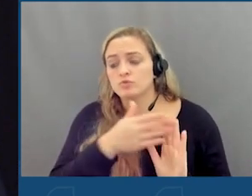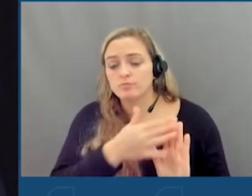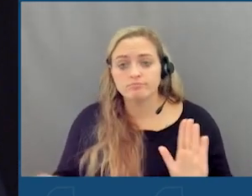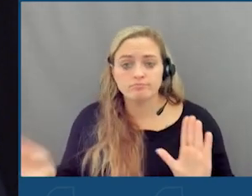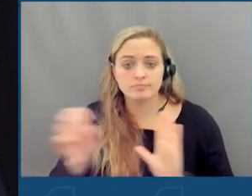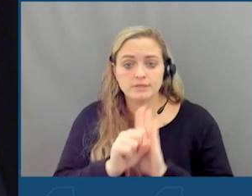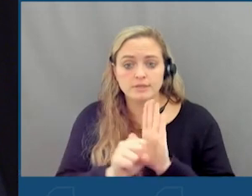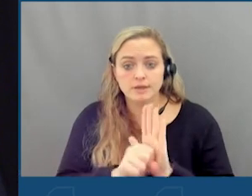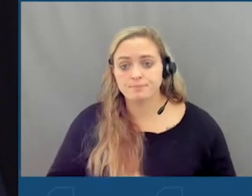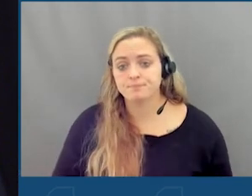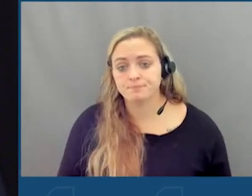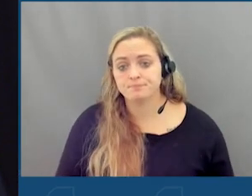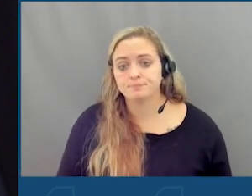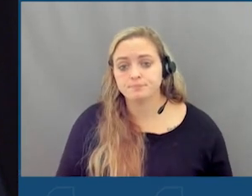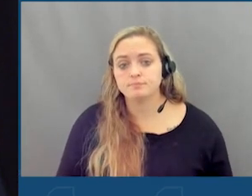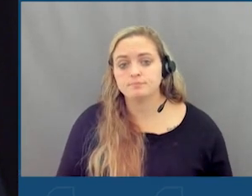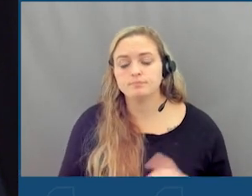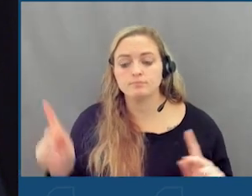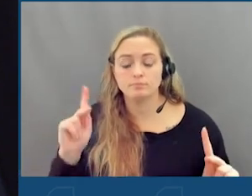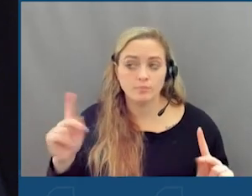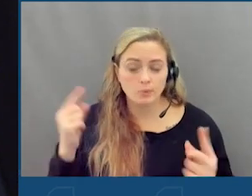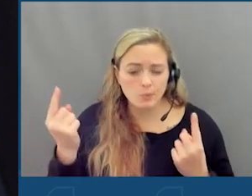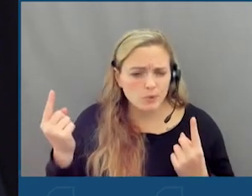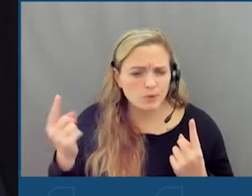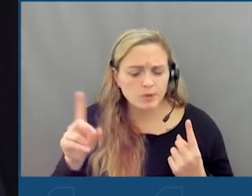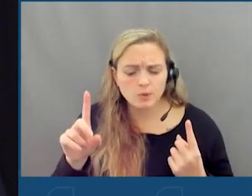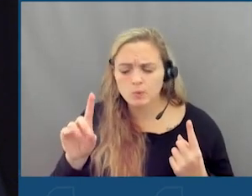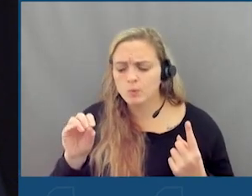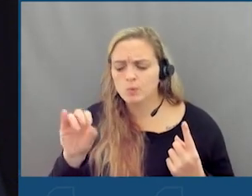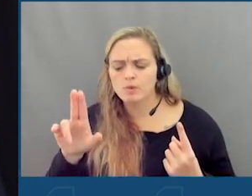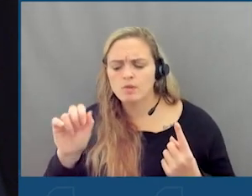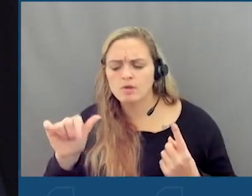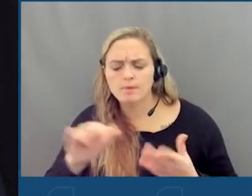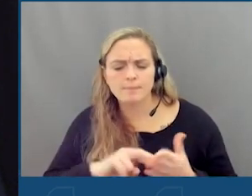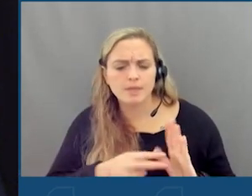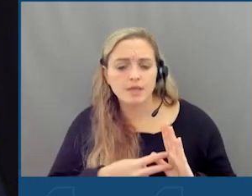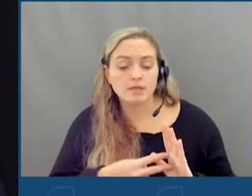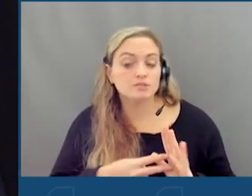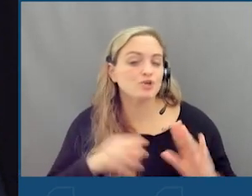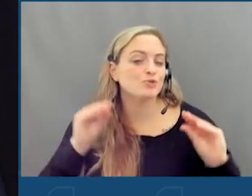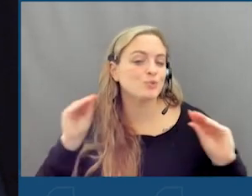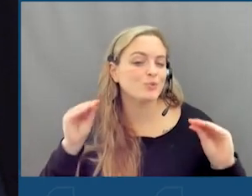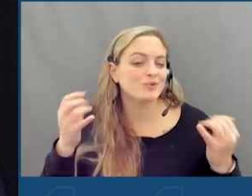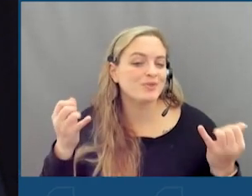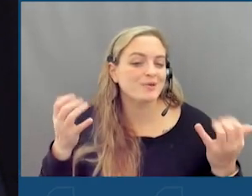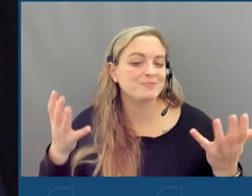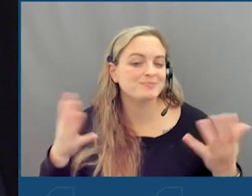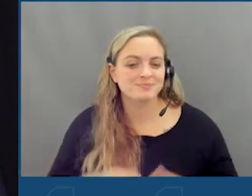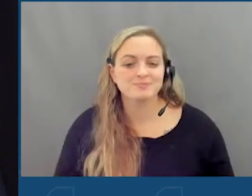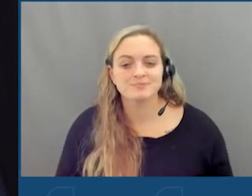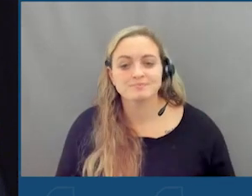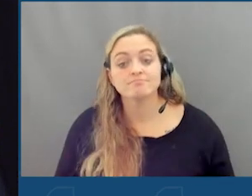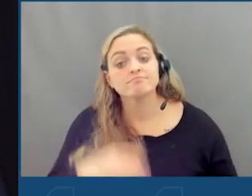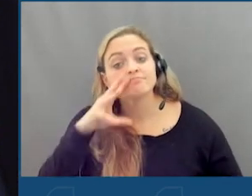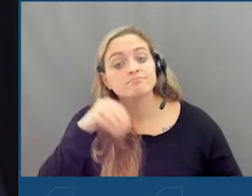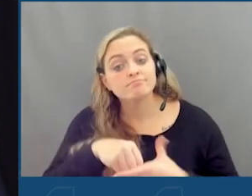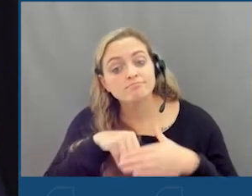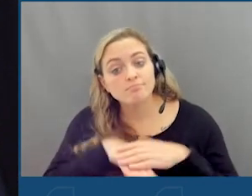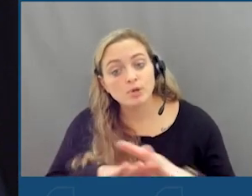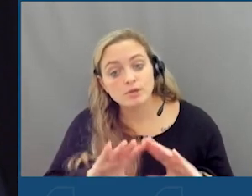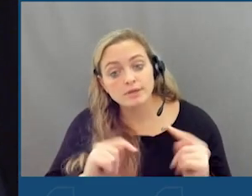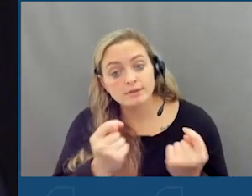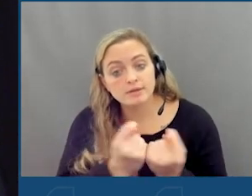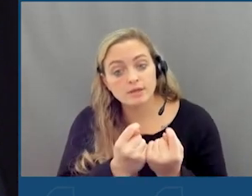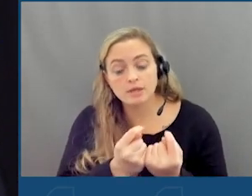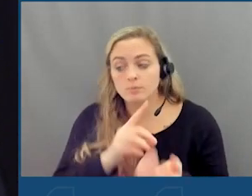state. And those of you who are wondering, what is a doula? Here's your little tutorial. They're part of the birthing team along with